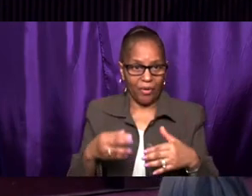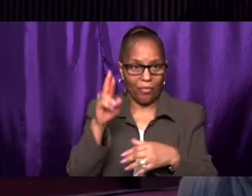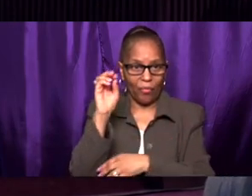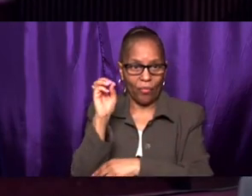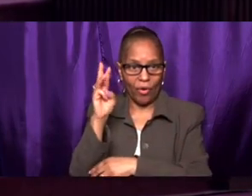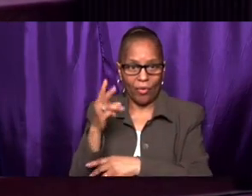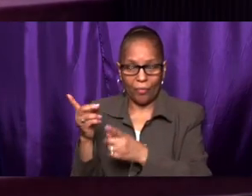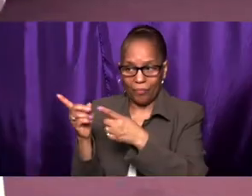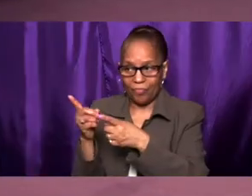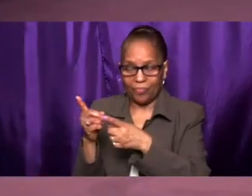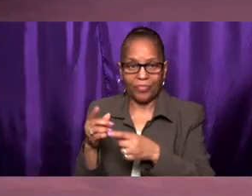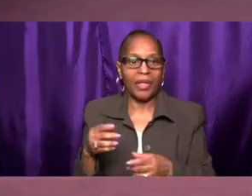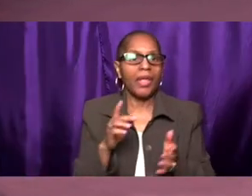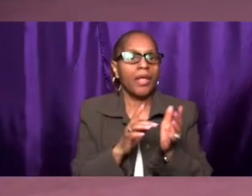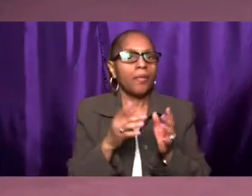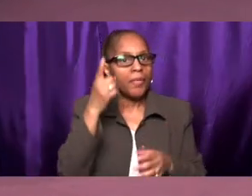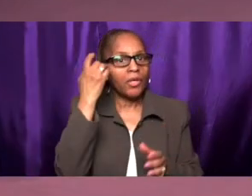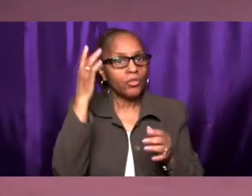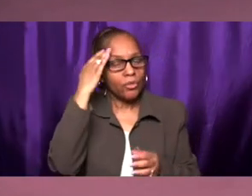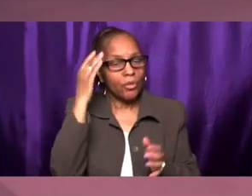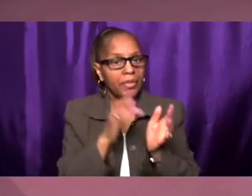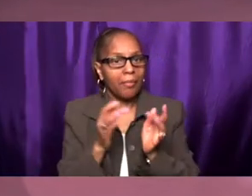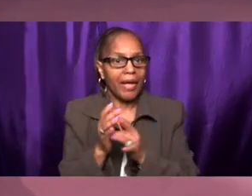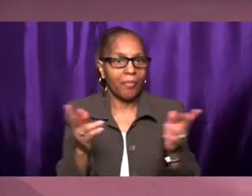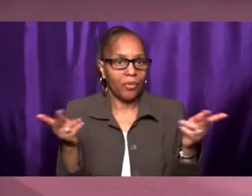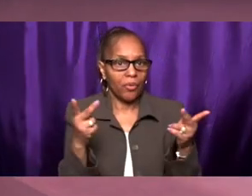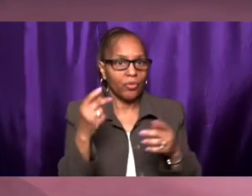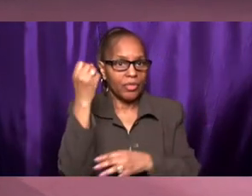And because you know the Bible, you understand